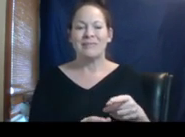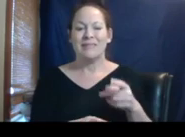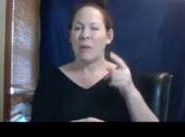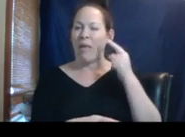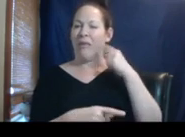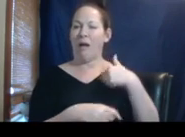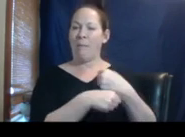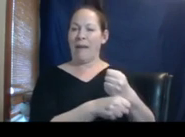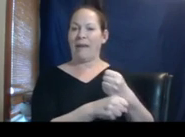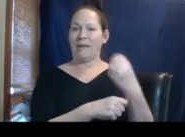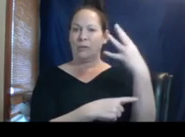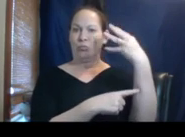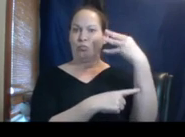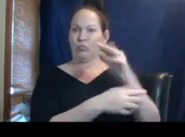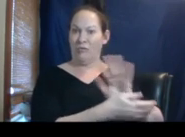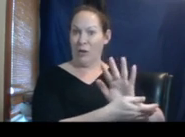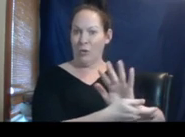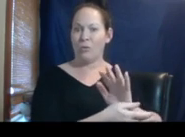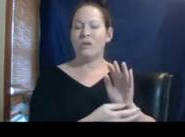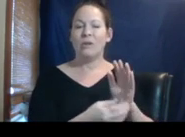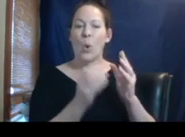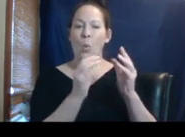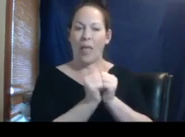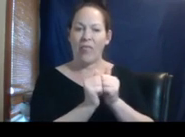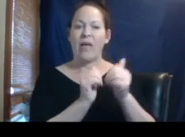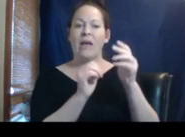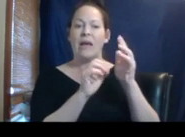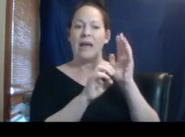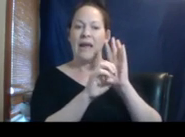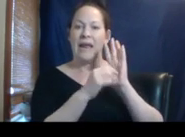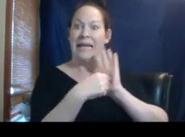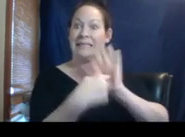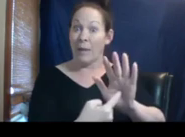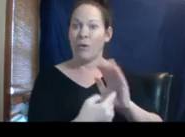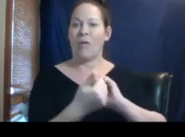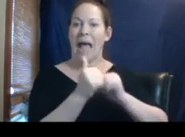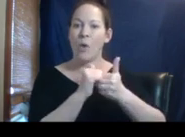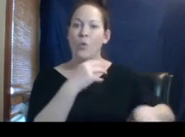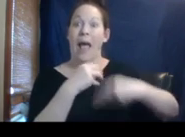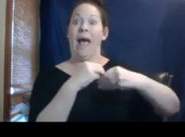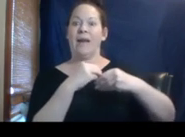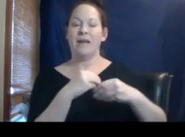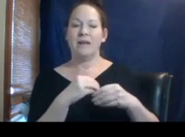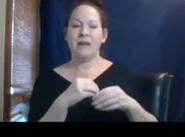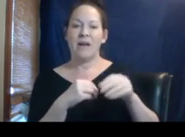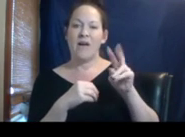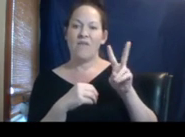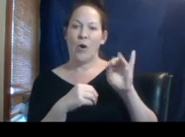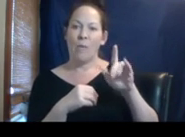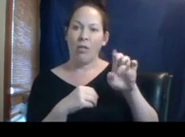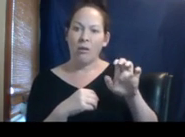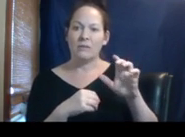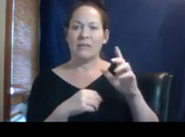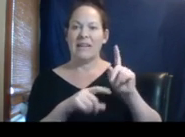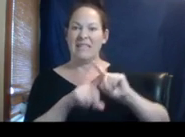a video or start the next lecture with an example of how we can put a variable in a different place and we can get some information out of these